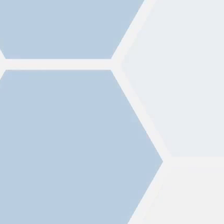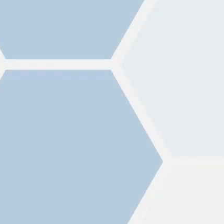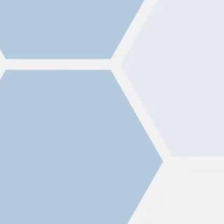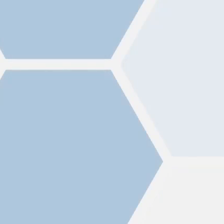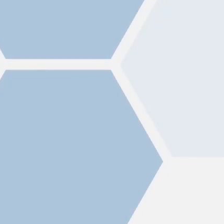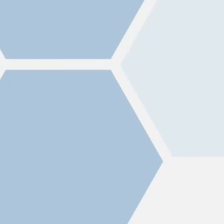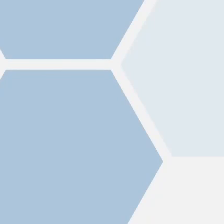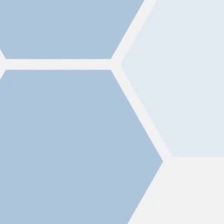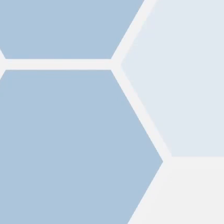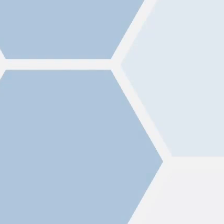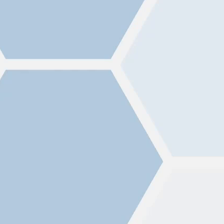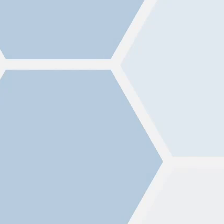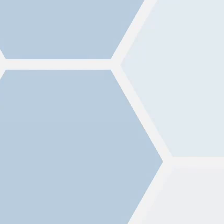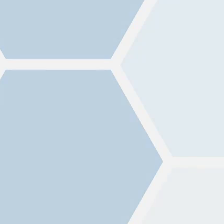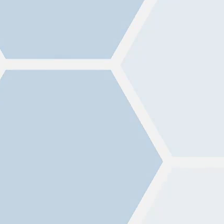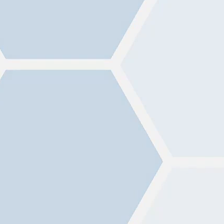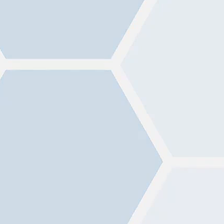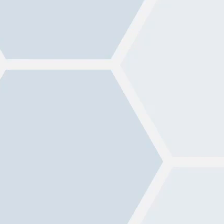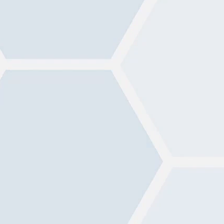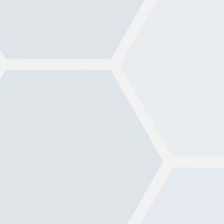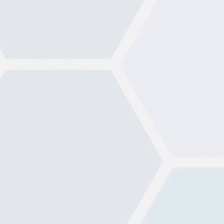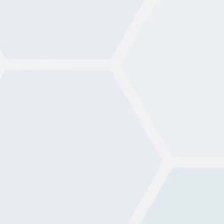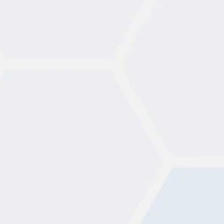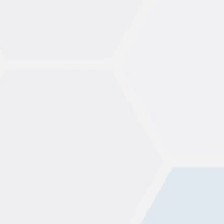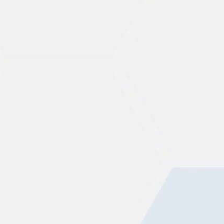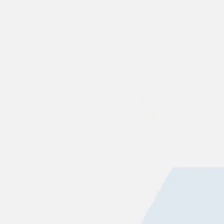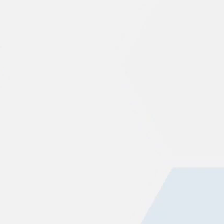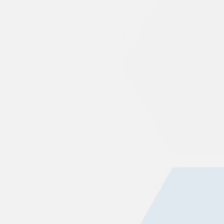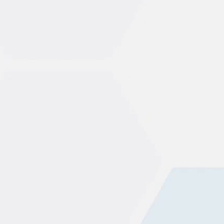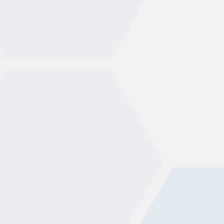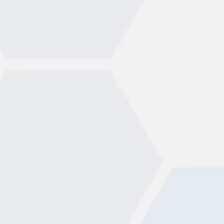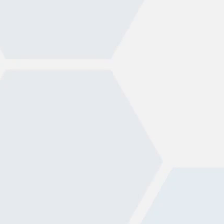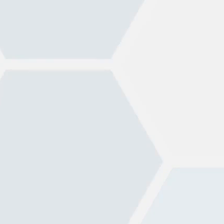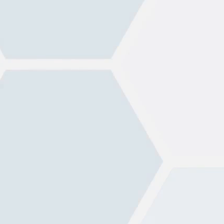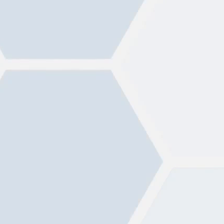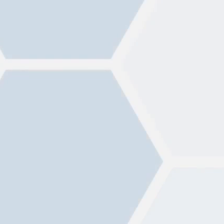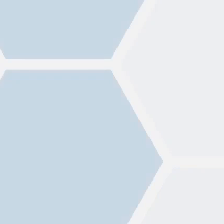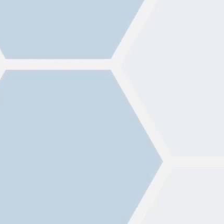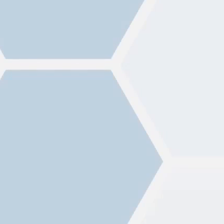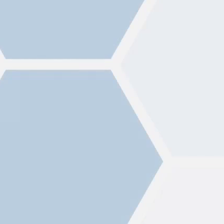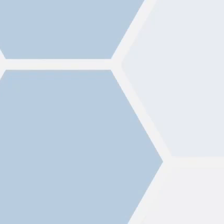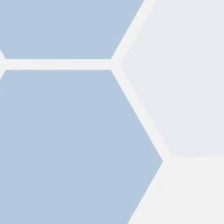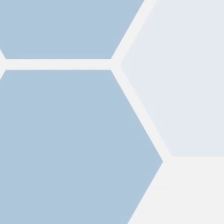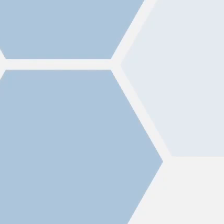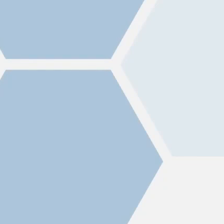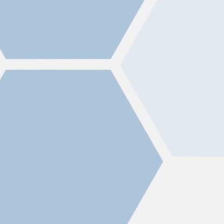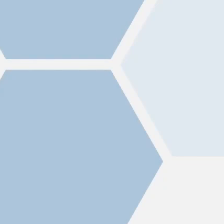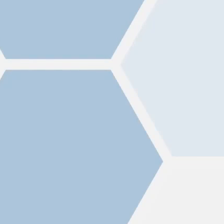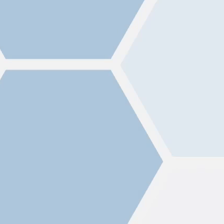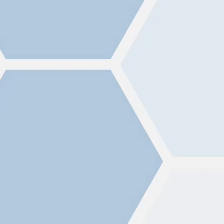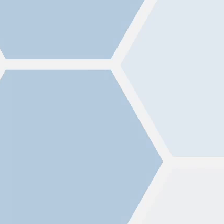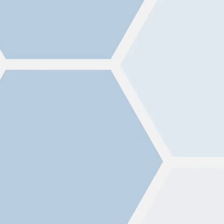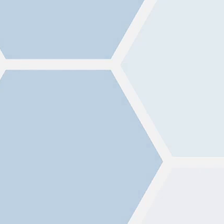were raised in the Global Assessment Report of 2022. This report, as you know, was released